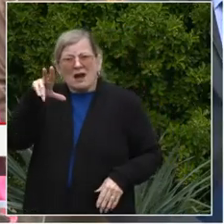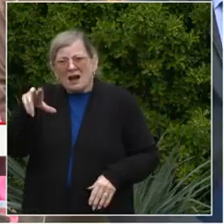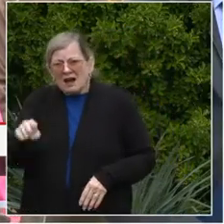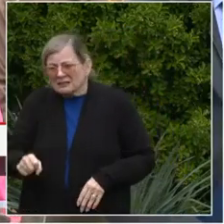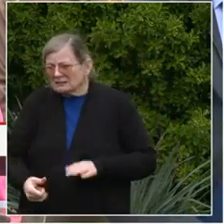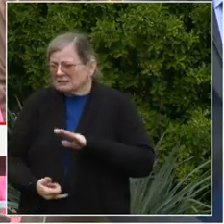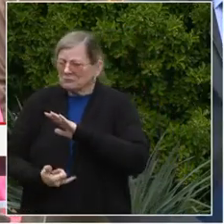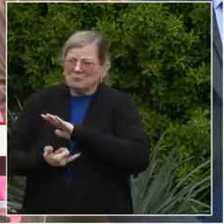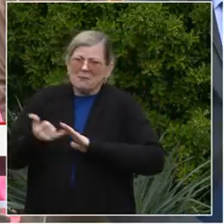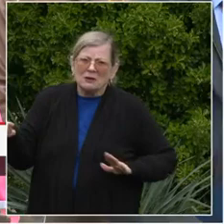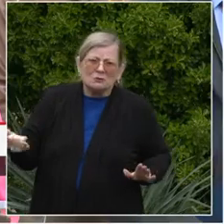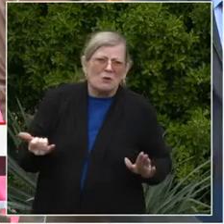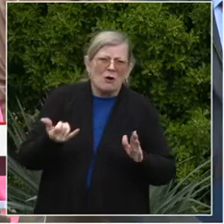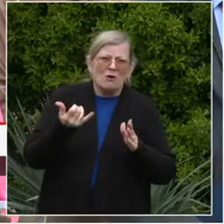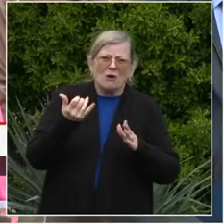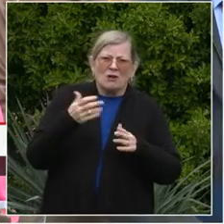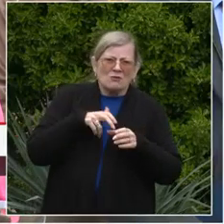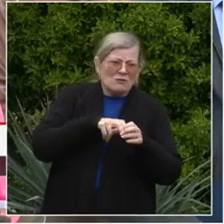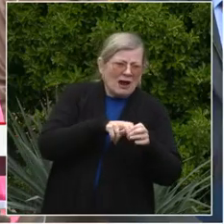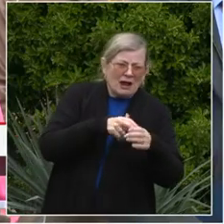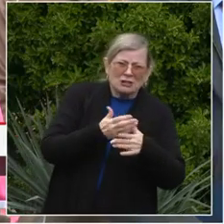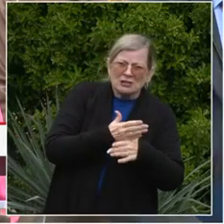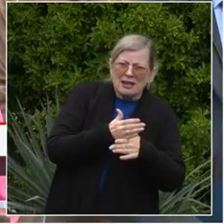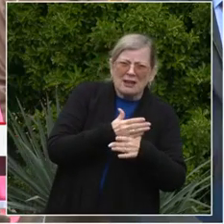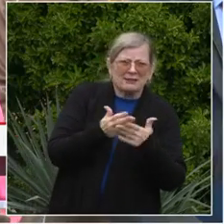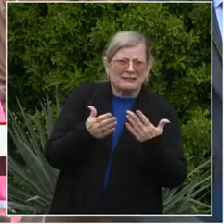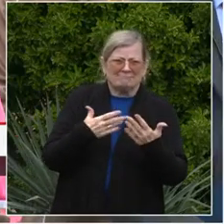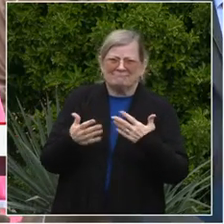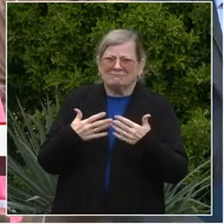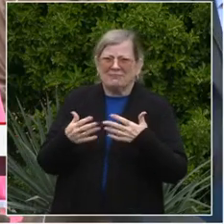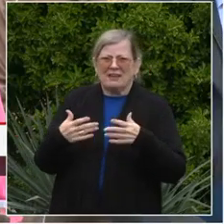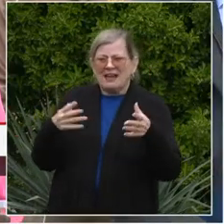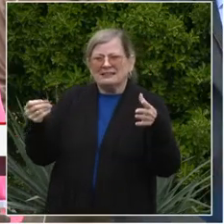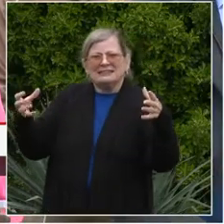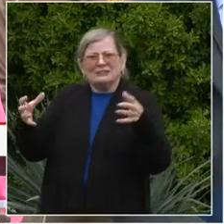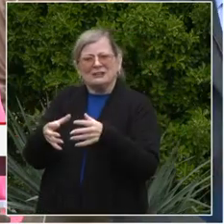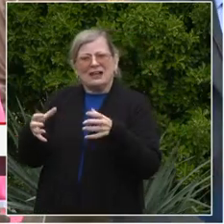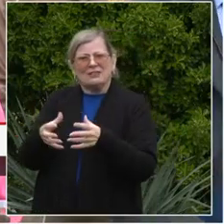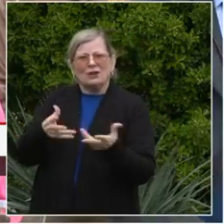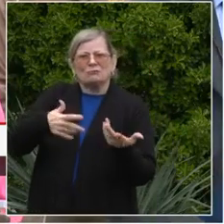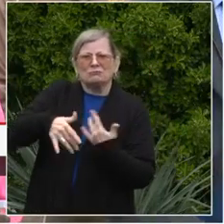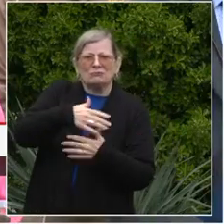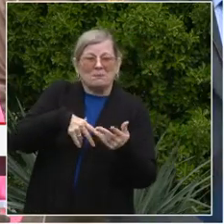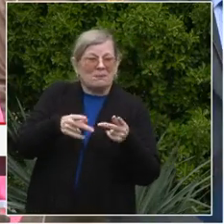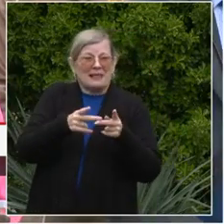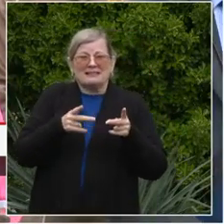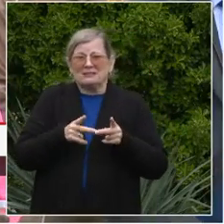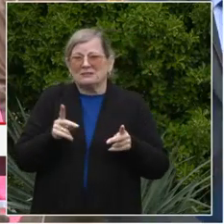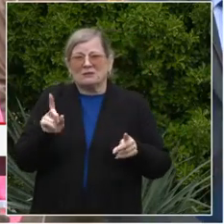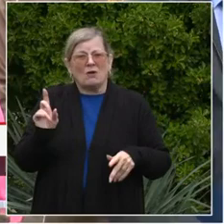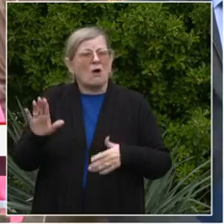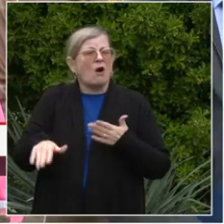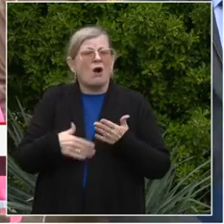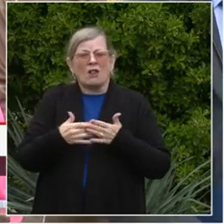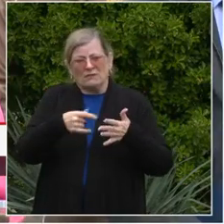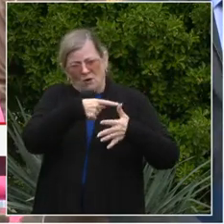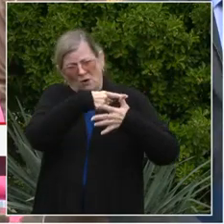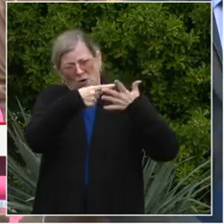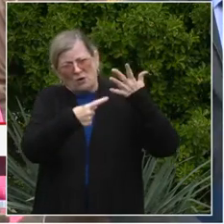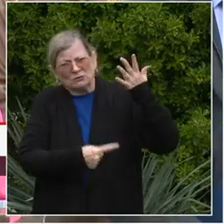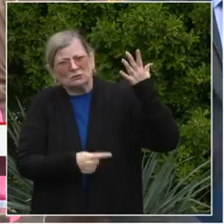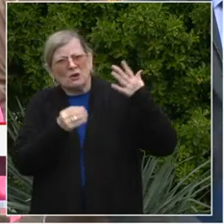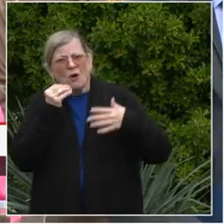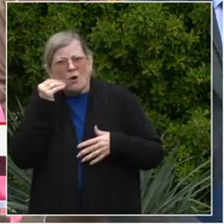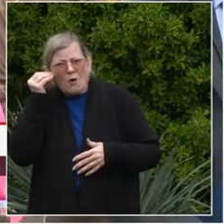in our rideshare vehicles, in our congregate settings. So for all of our homes where